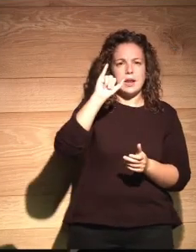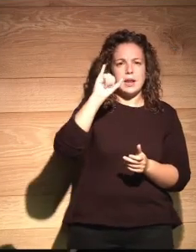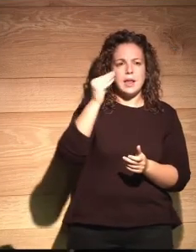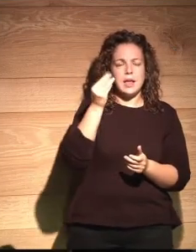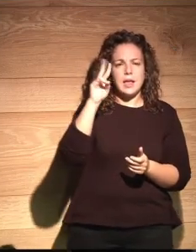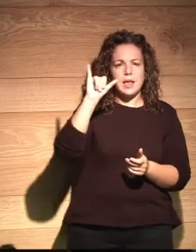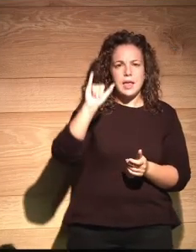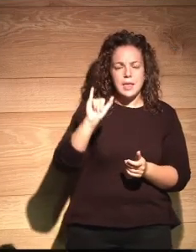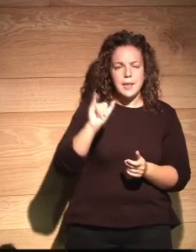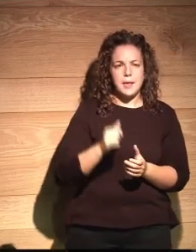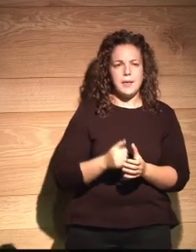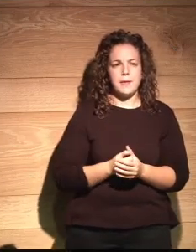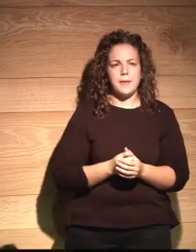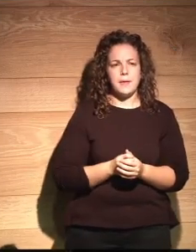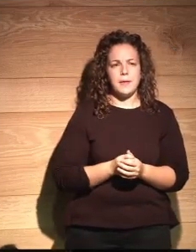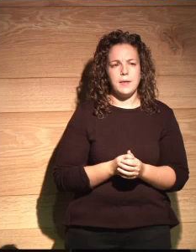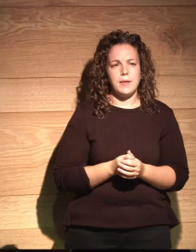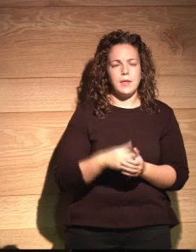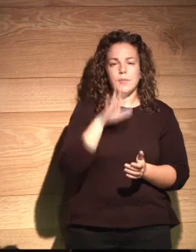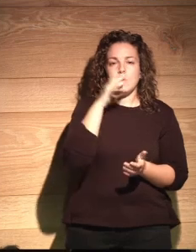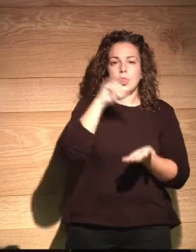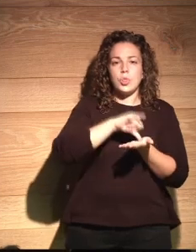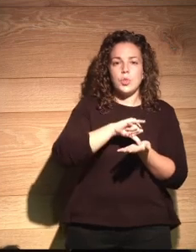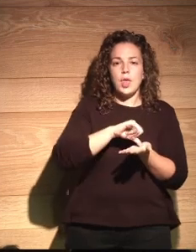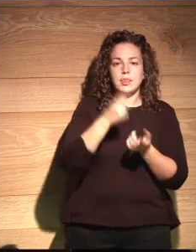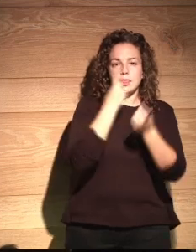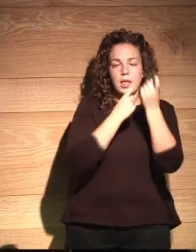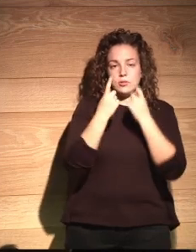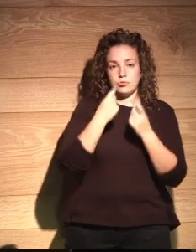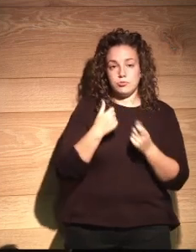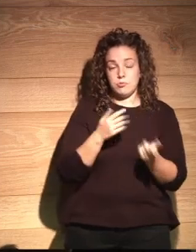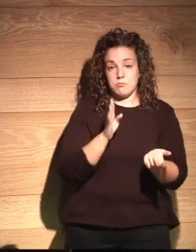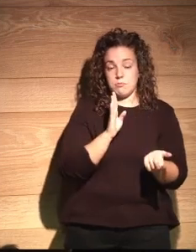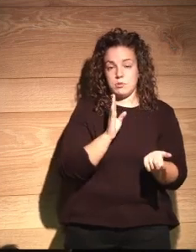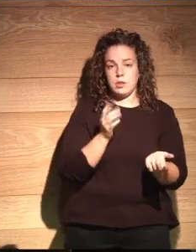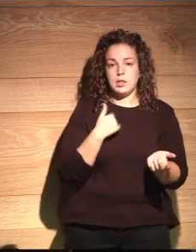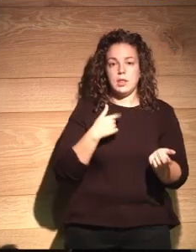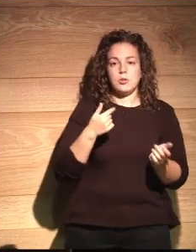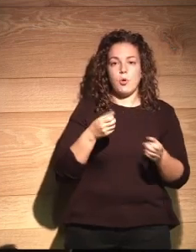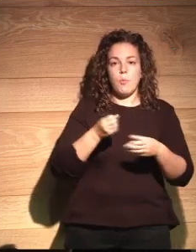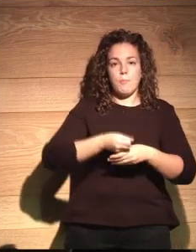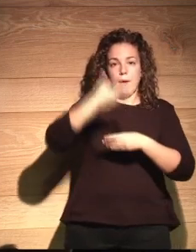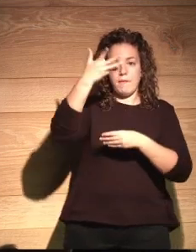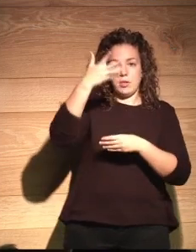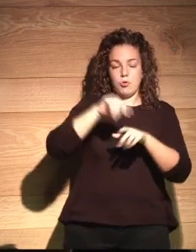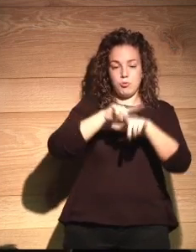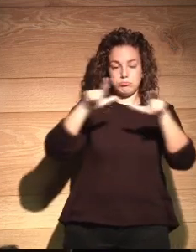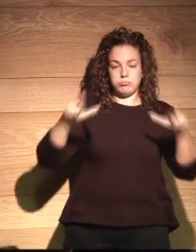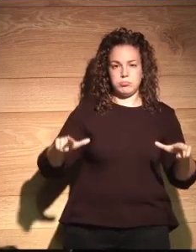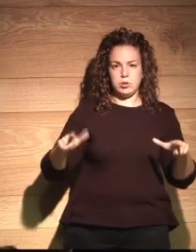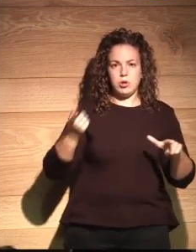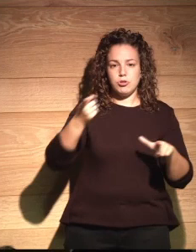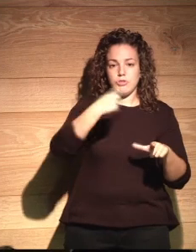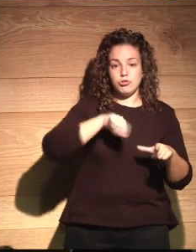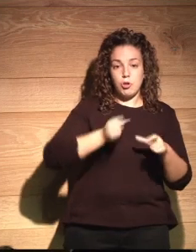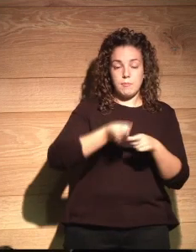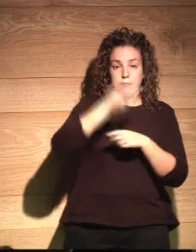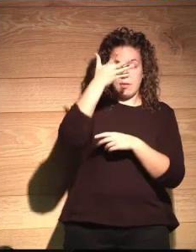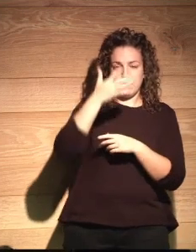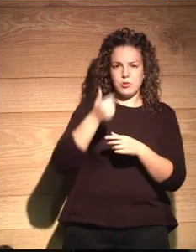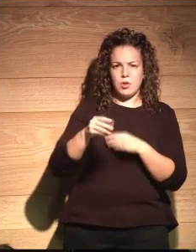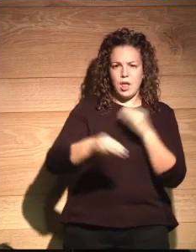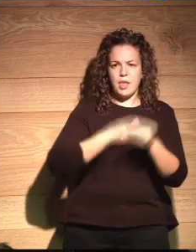city, the city with data. And then we had a pavilion. Saskia, by the way, was there at the opening with us. In a pavilion where we did an experiment